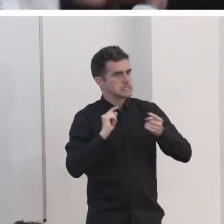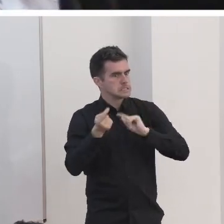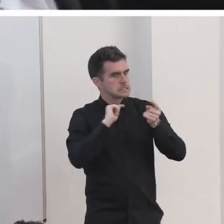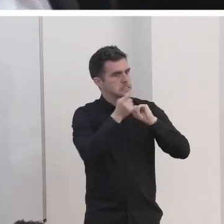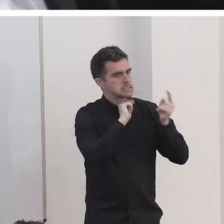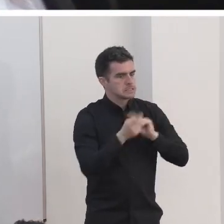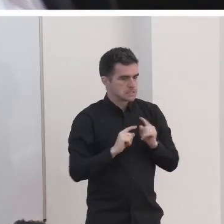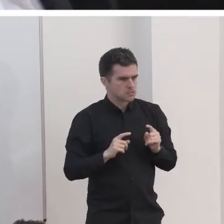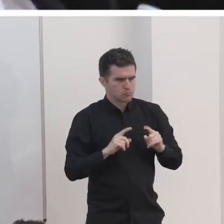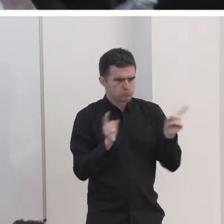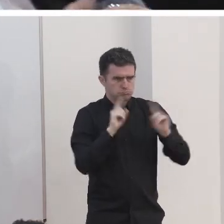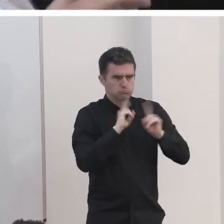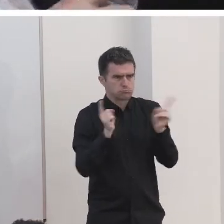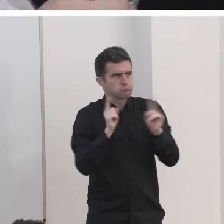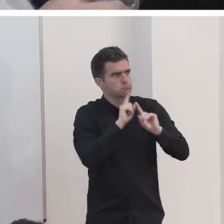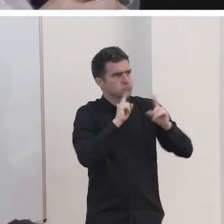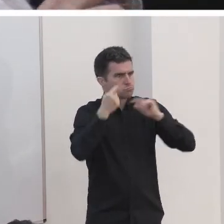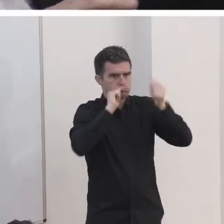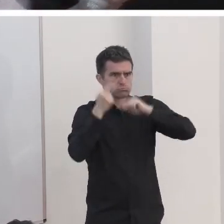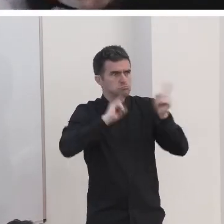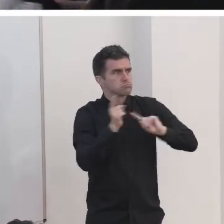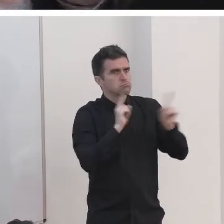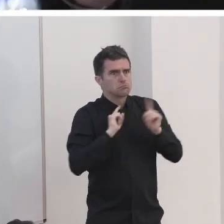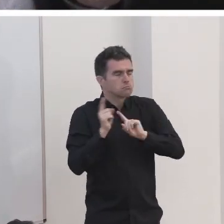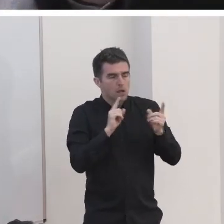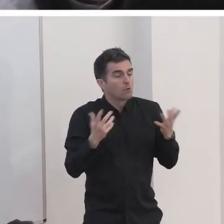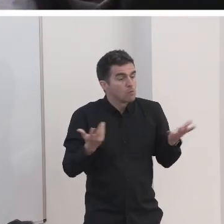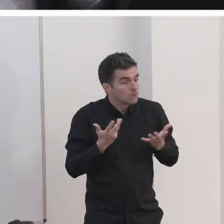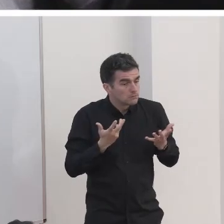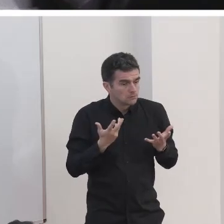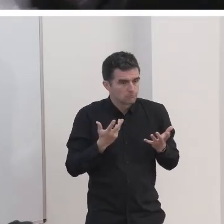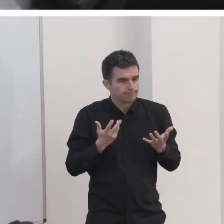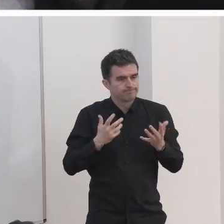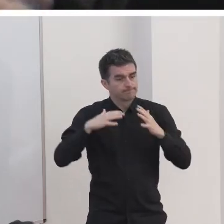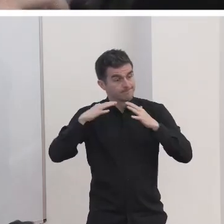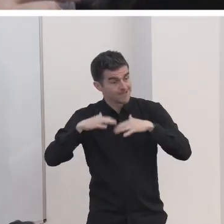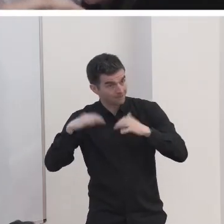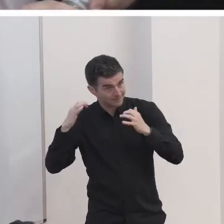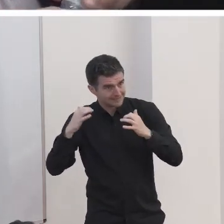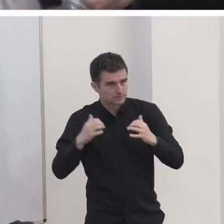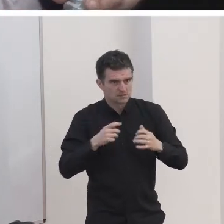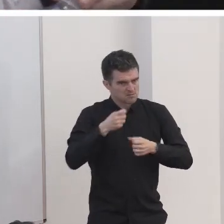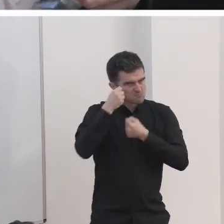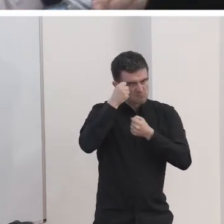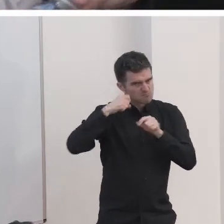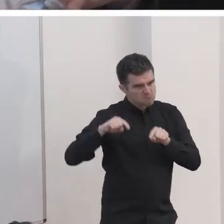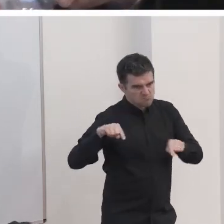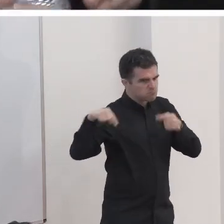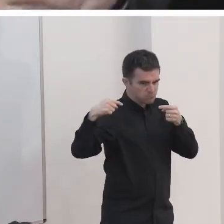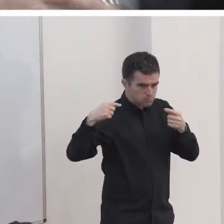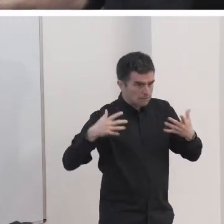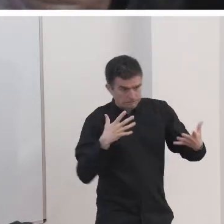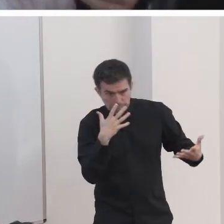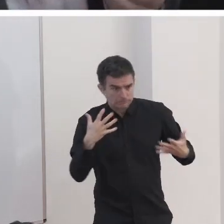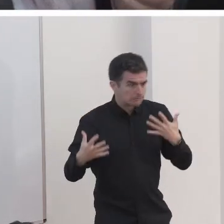gender-based violence research for children with disability, what their experiences to and from schools,